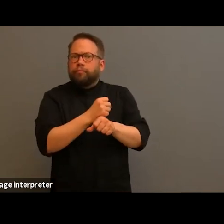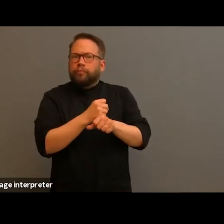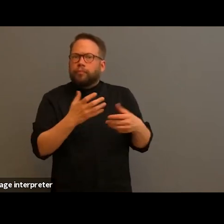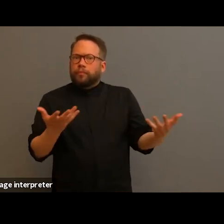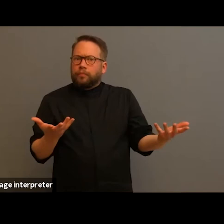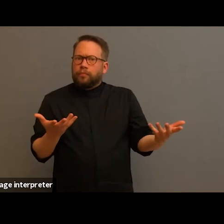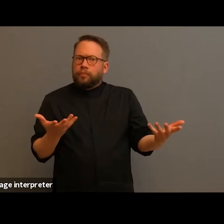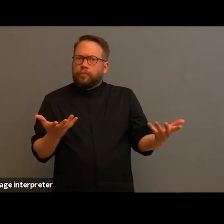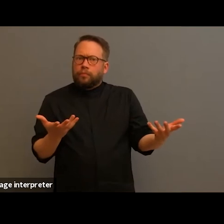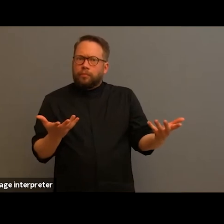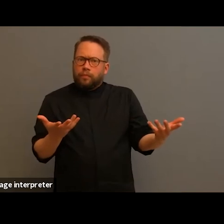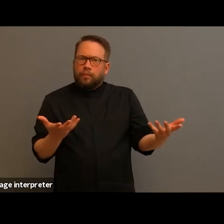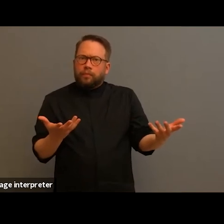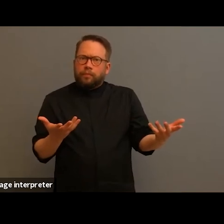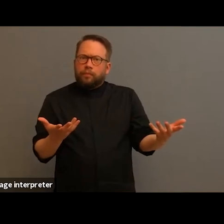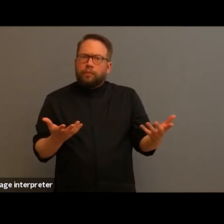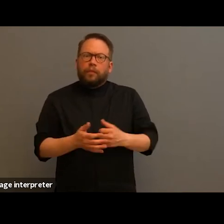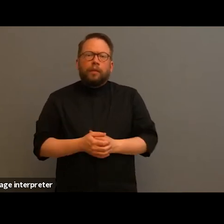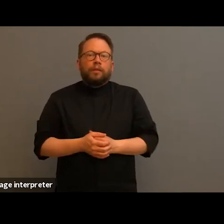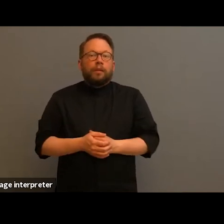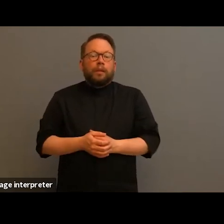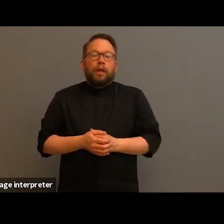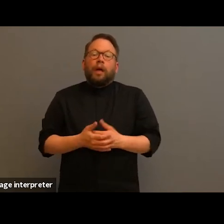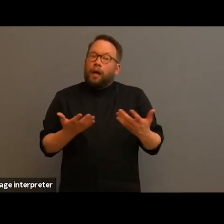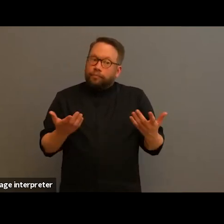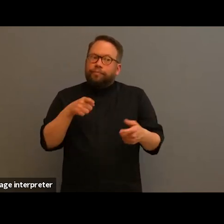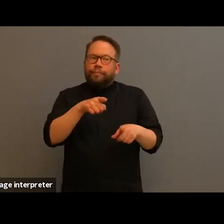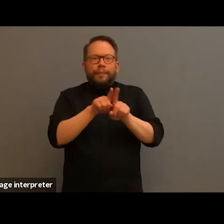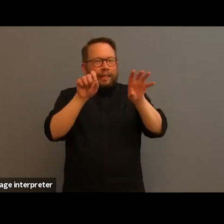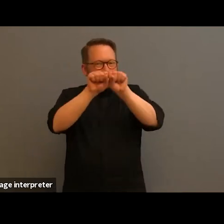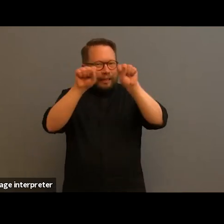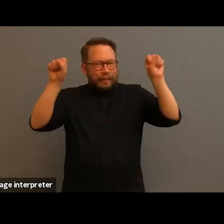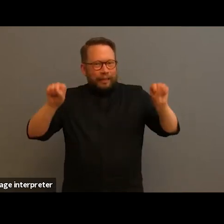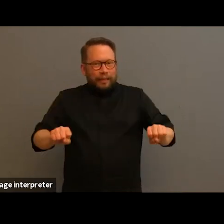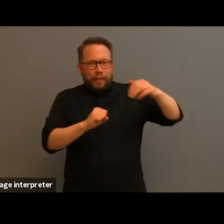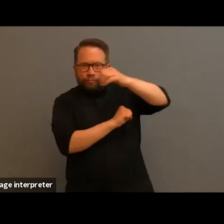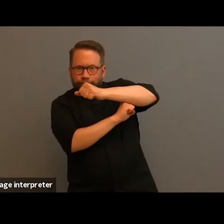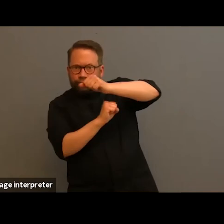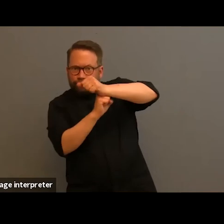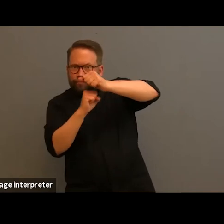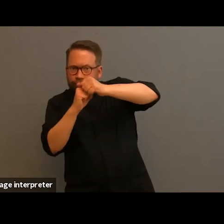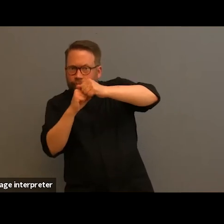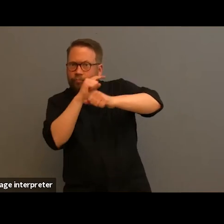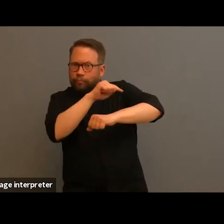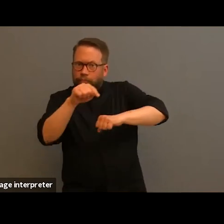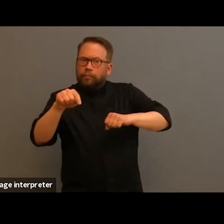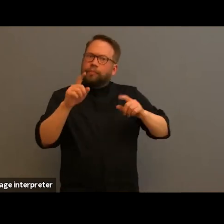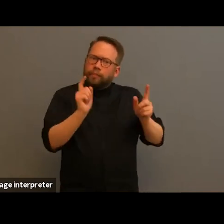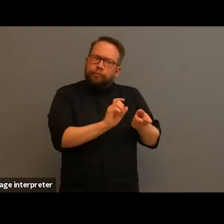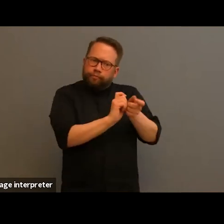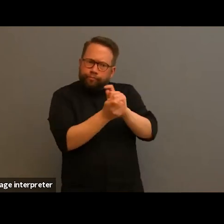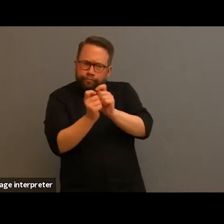there is a need for systematically address this through legislation, public procurement, and